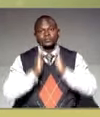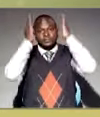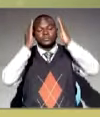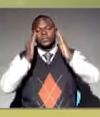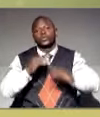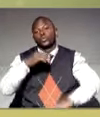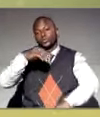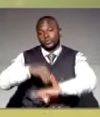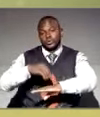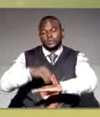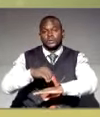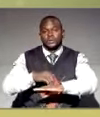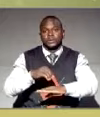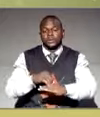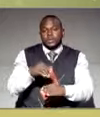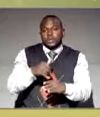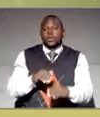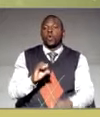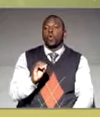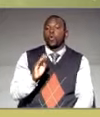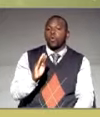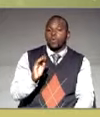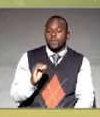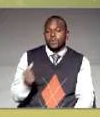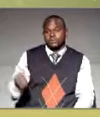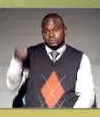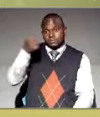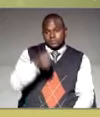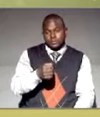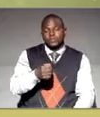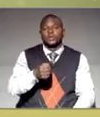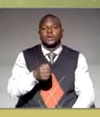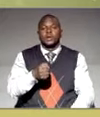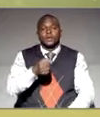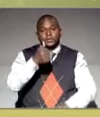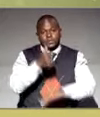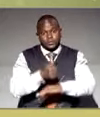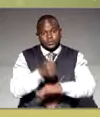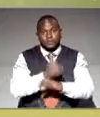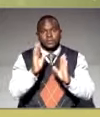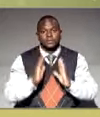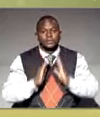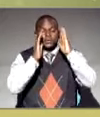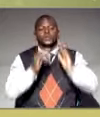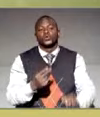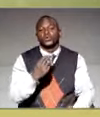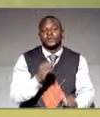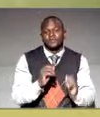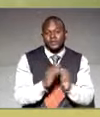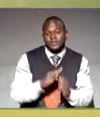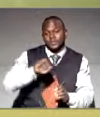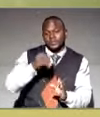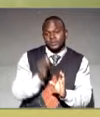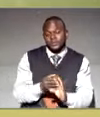Tororo, Emmanuel Obo, was appointed the Bishop of Soroti. And in 2014, January